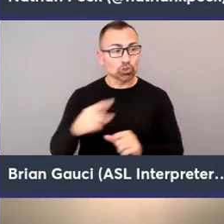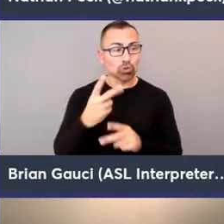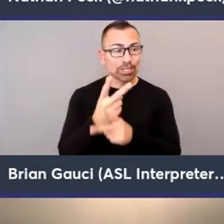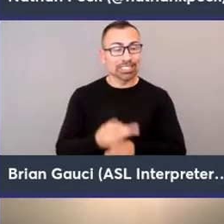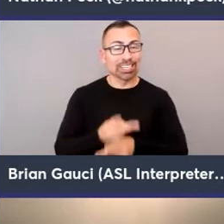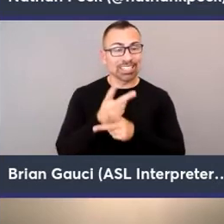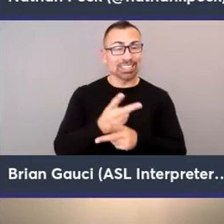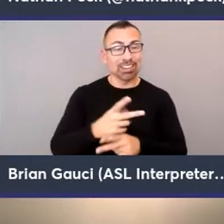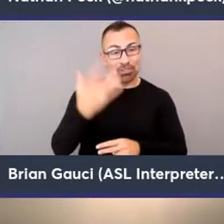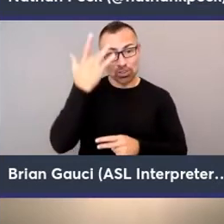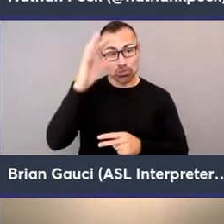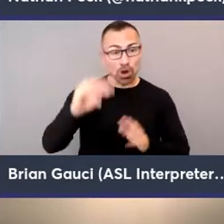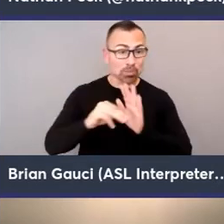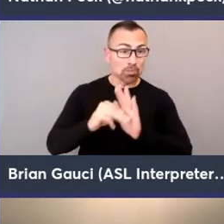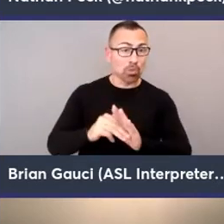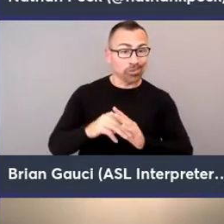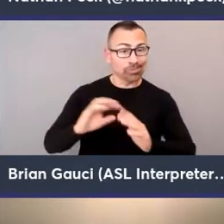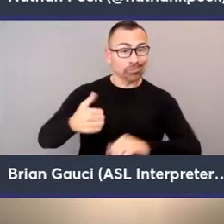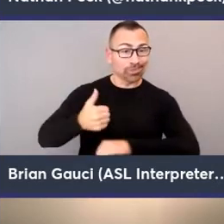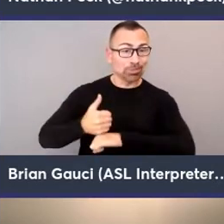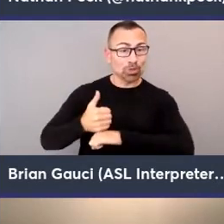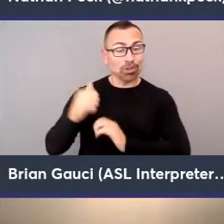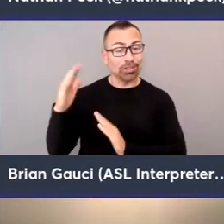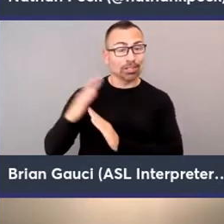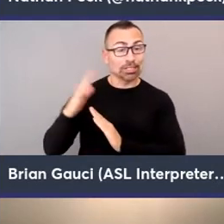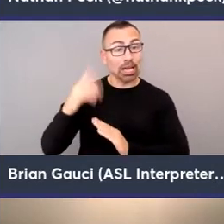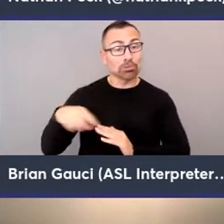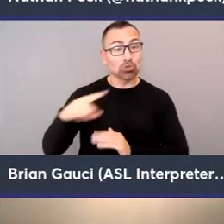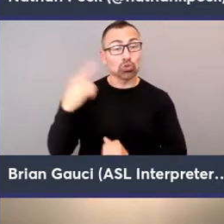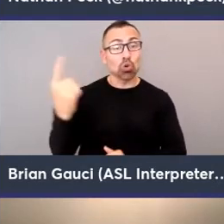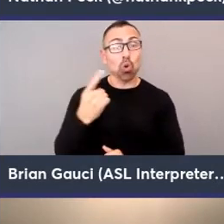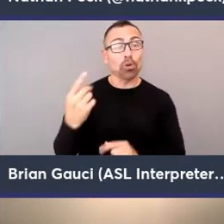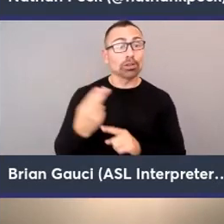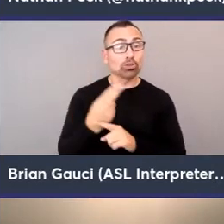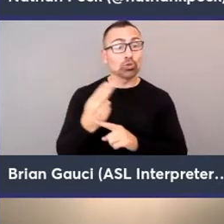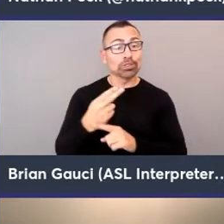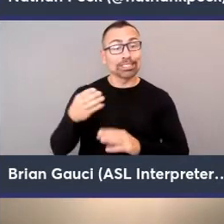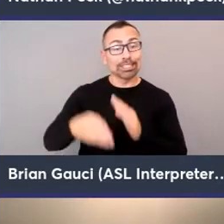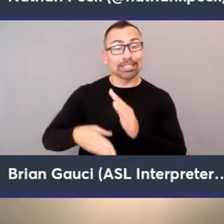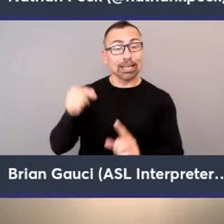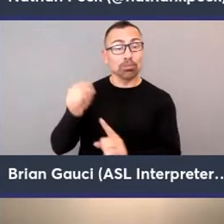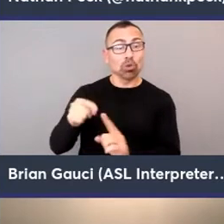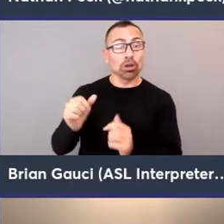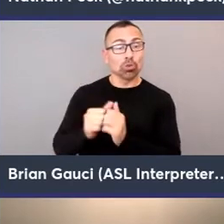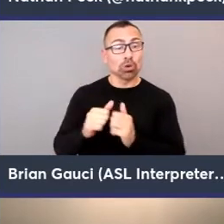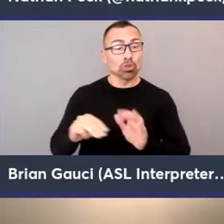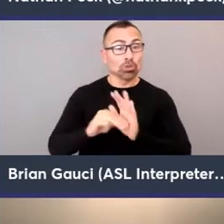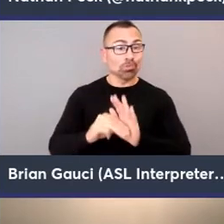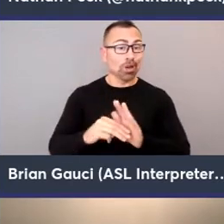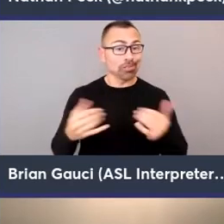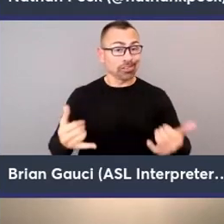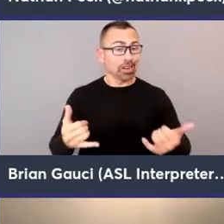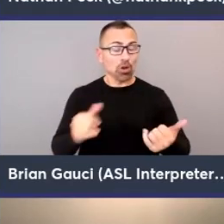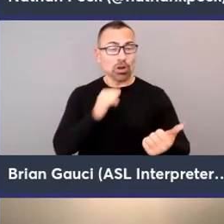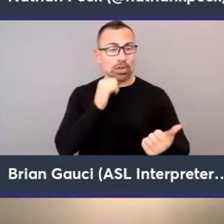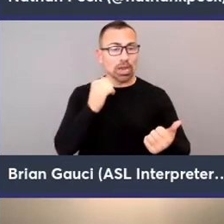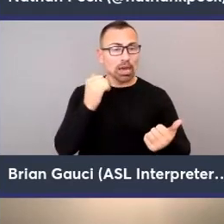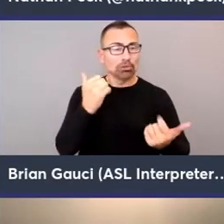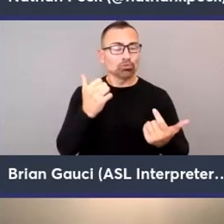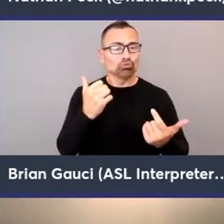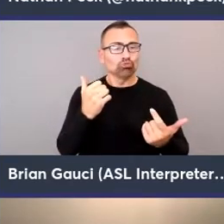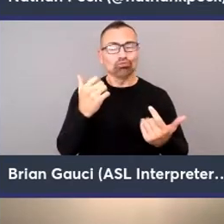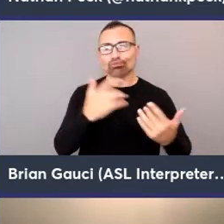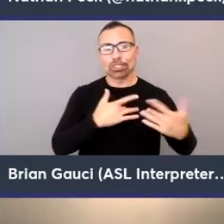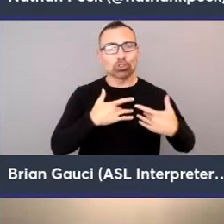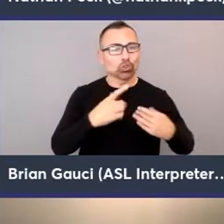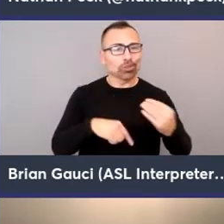placement on the top. So you're just invoking the endpoint with your model name without worrying about how those models are being placed on those instances and